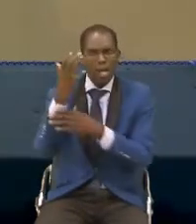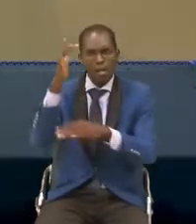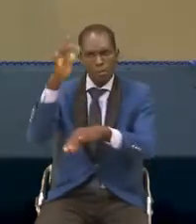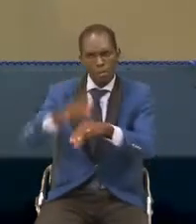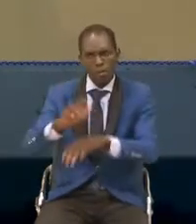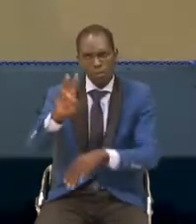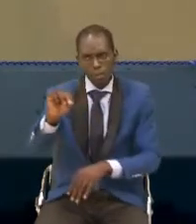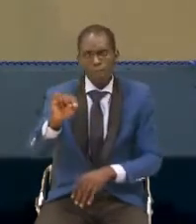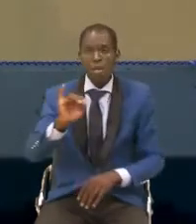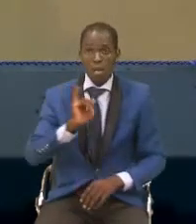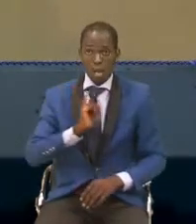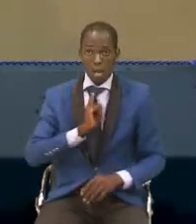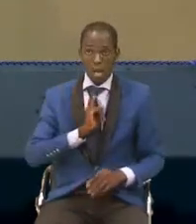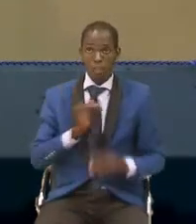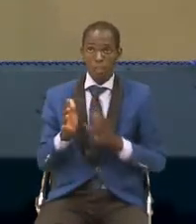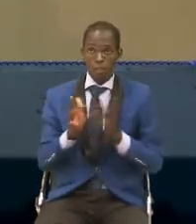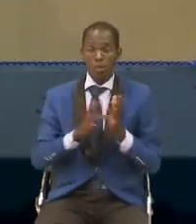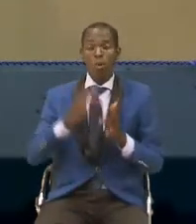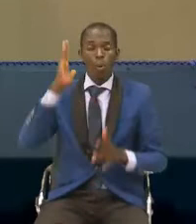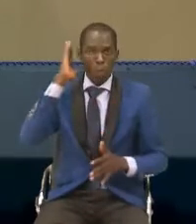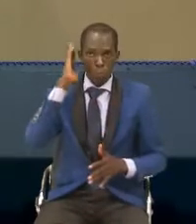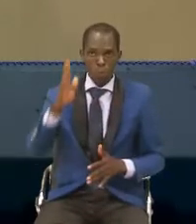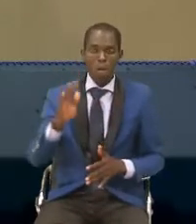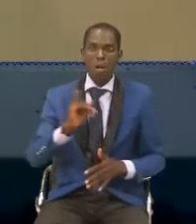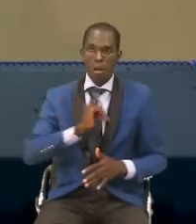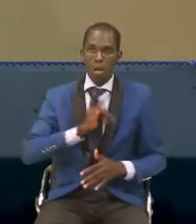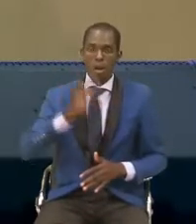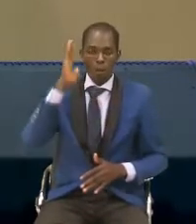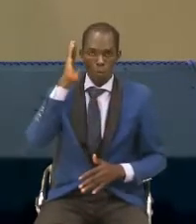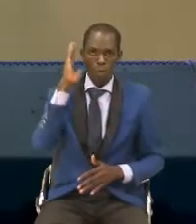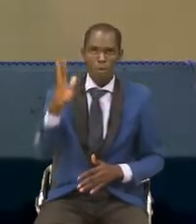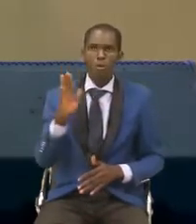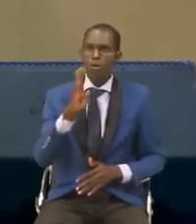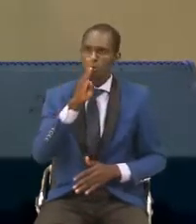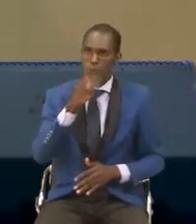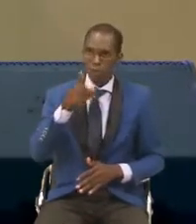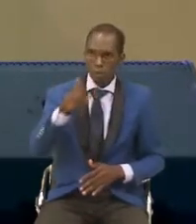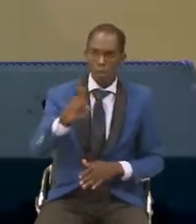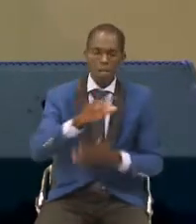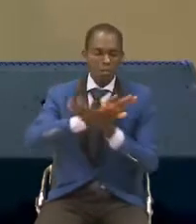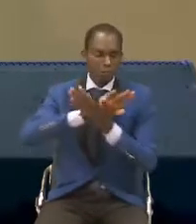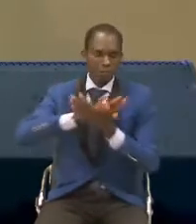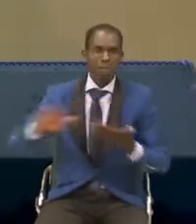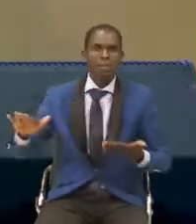verse 3, and Jesus put forth his hand and touched him, saying,